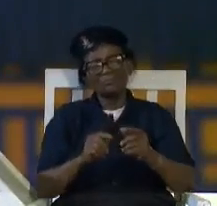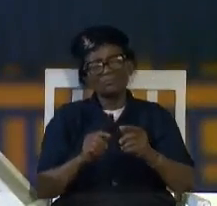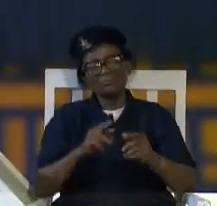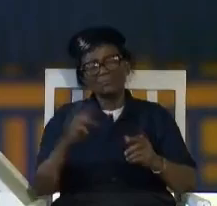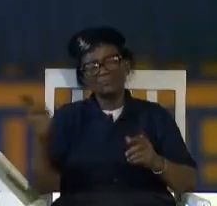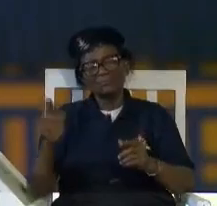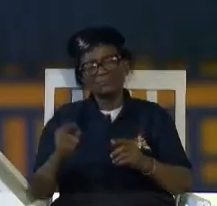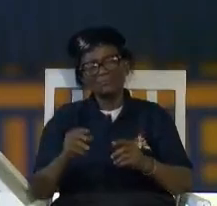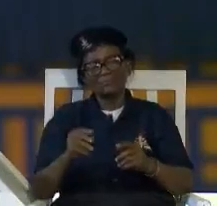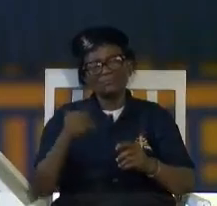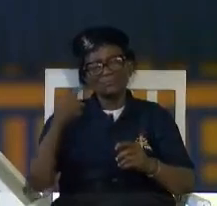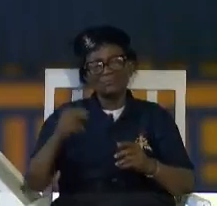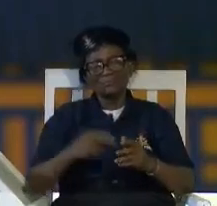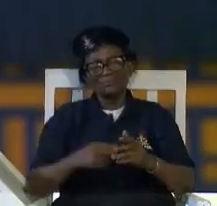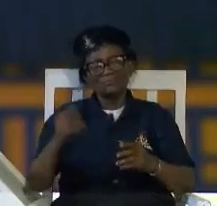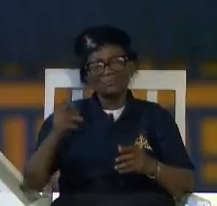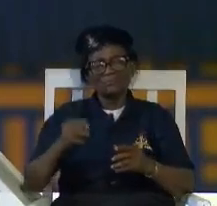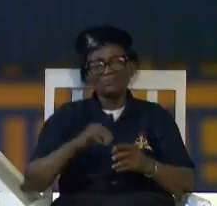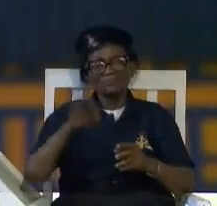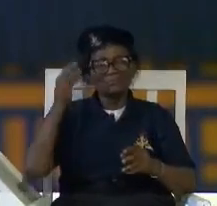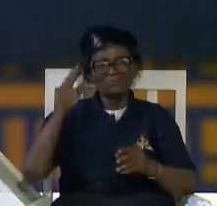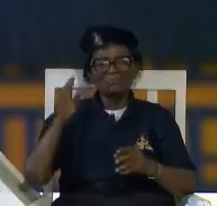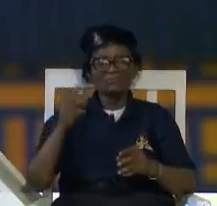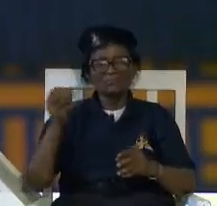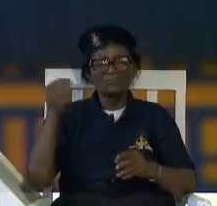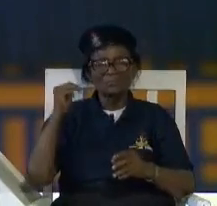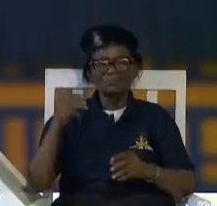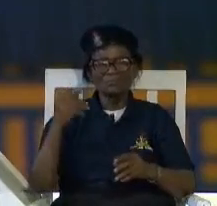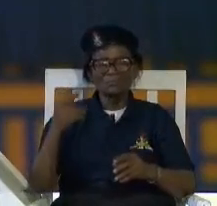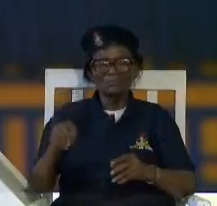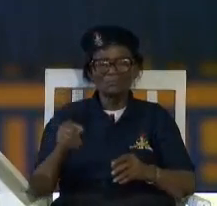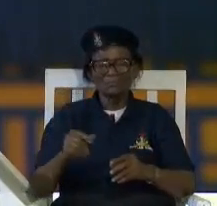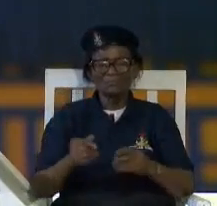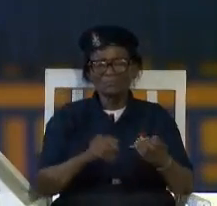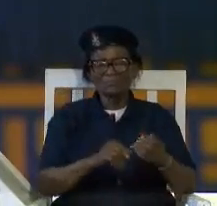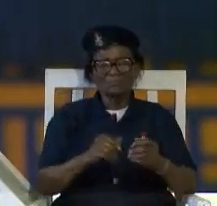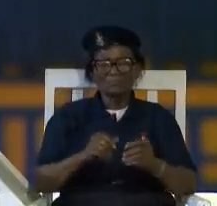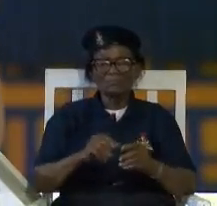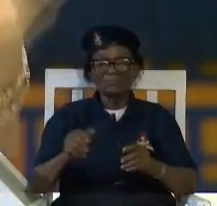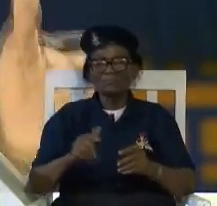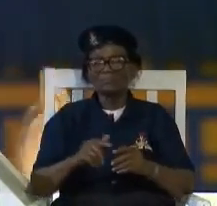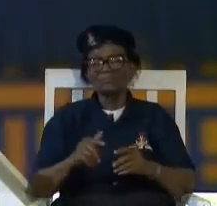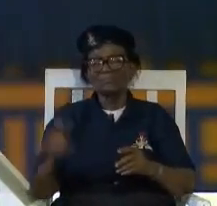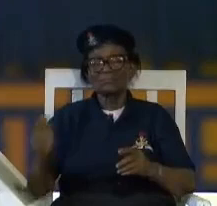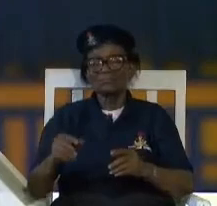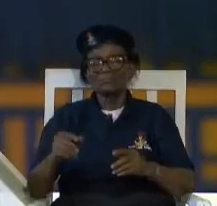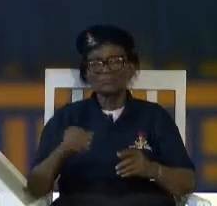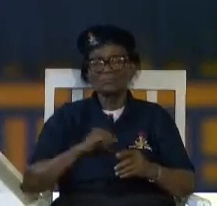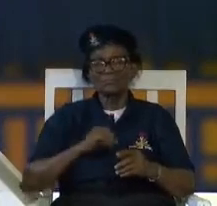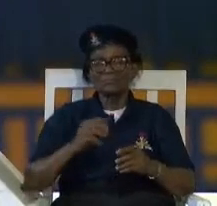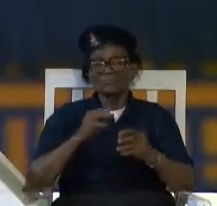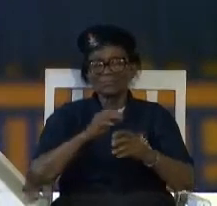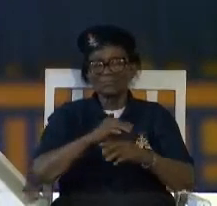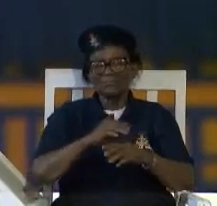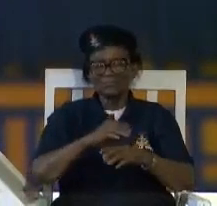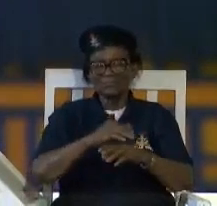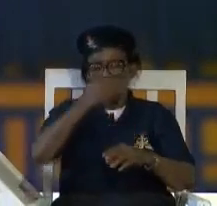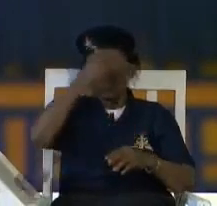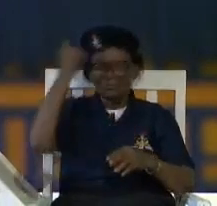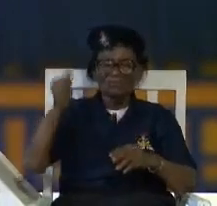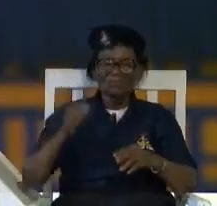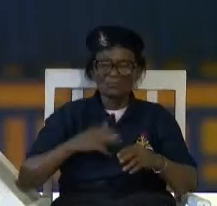The Holy Spirit was falling. Turned to the left. I forgot my sermon.